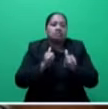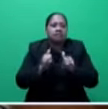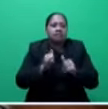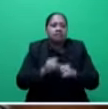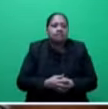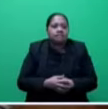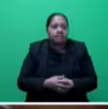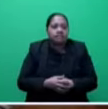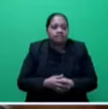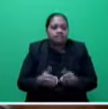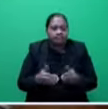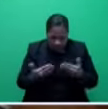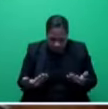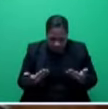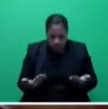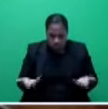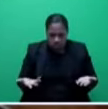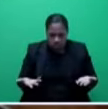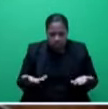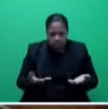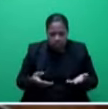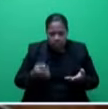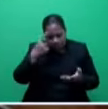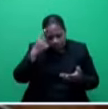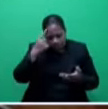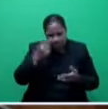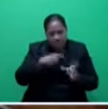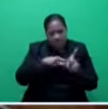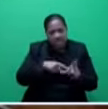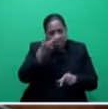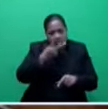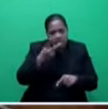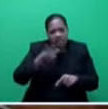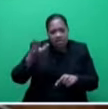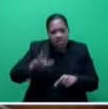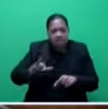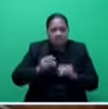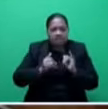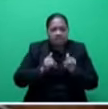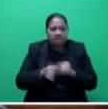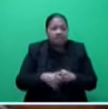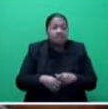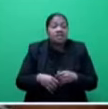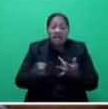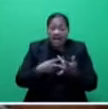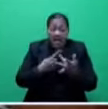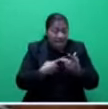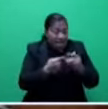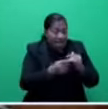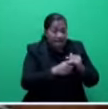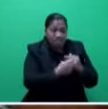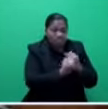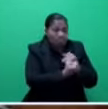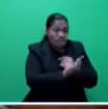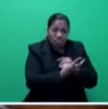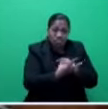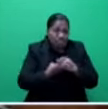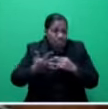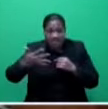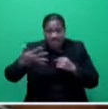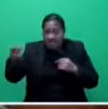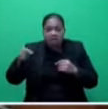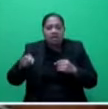mention currently. All the other levels will sit for either internal or standard national examinations when we